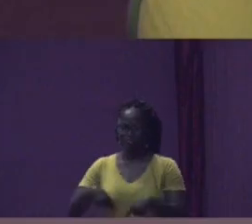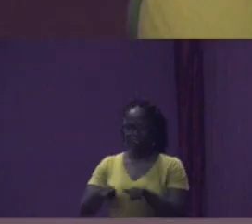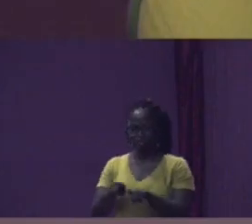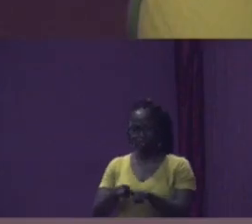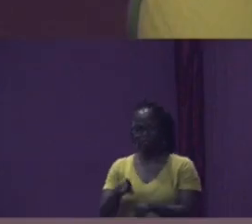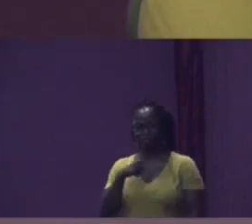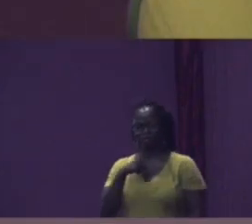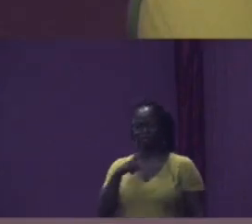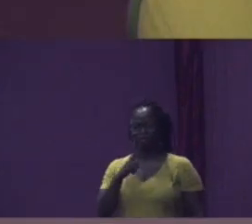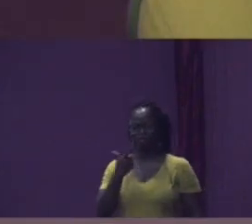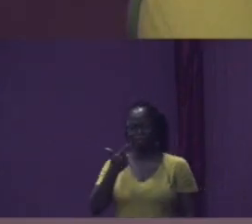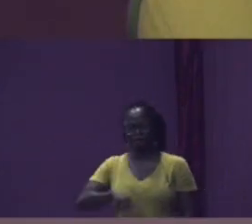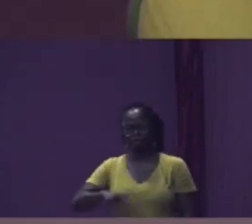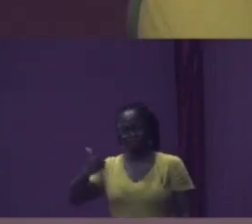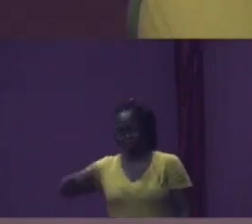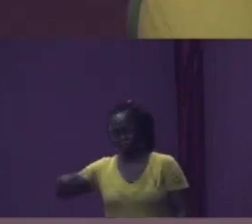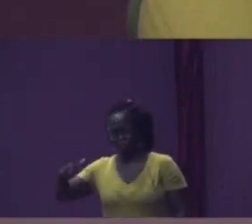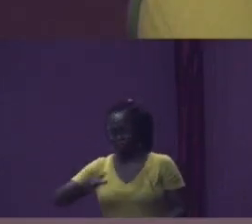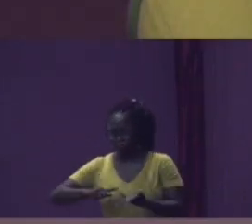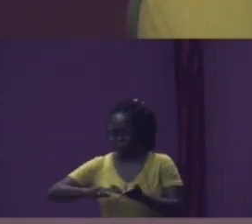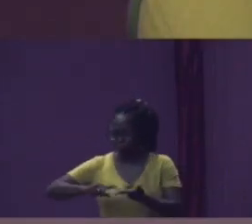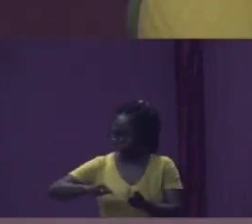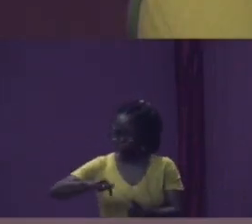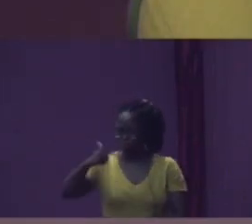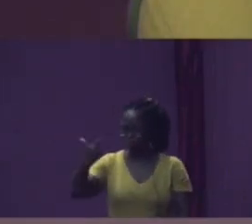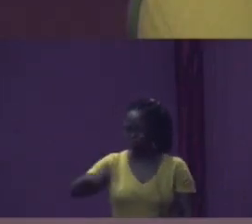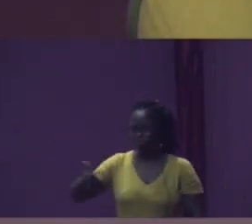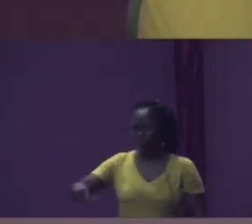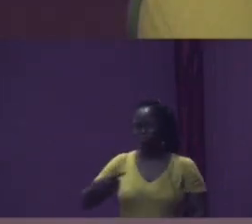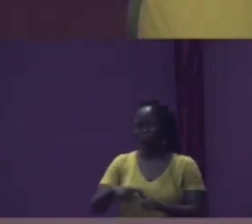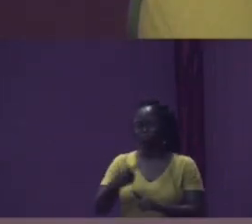these early programs to capacitate TBAs.